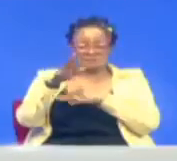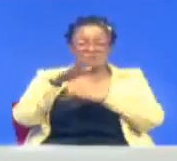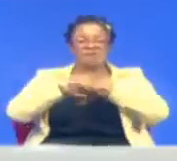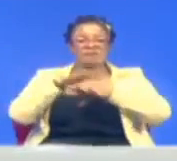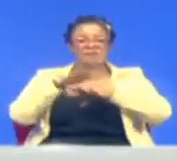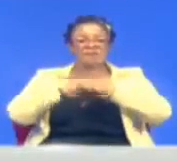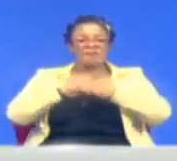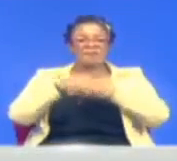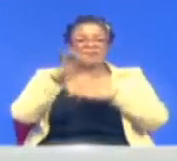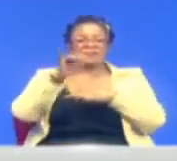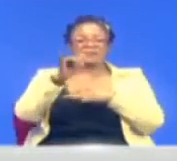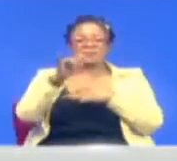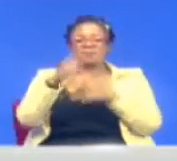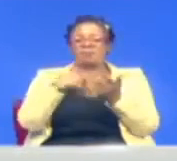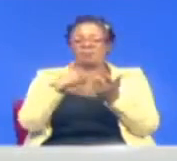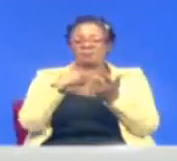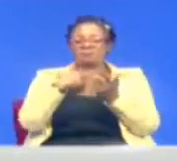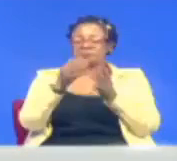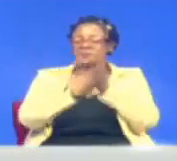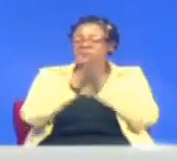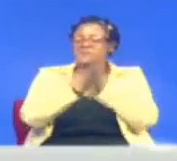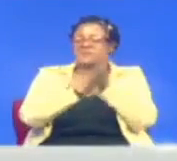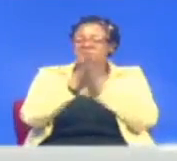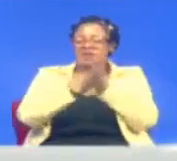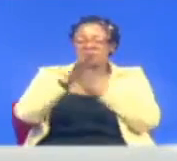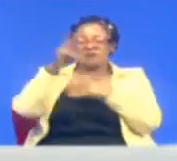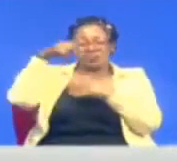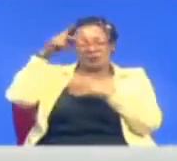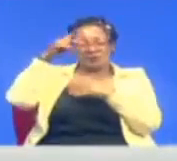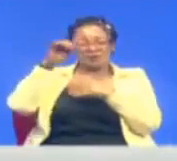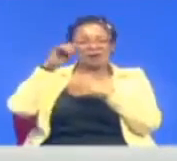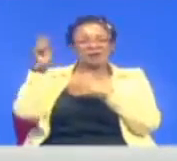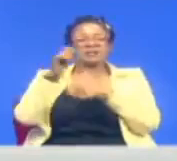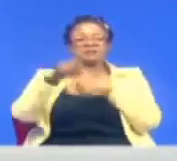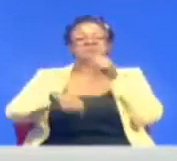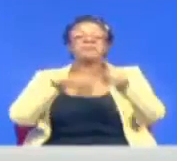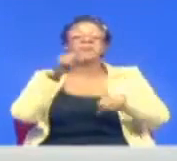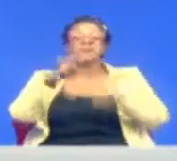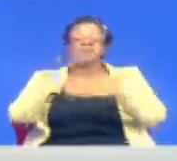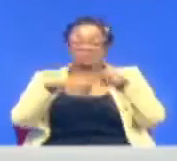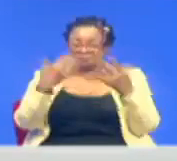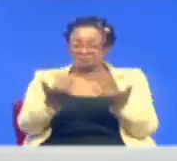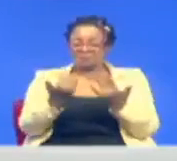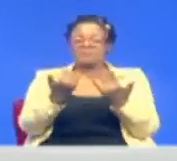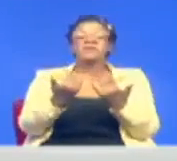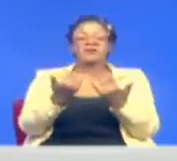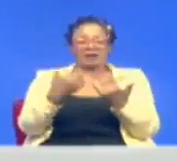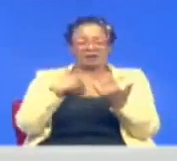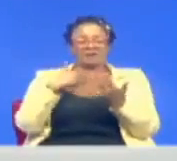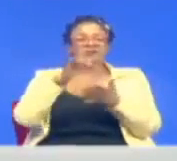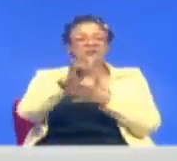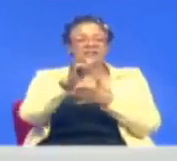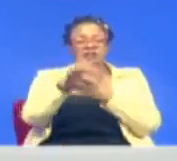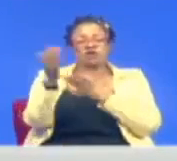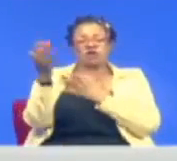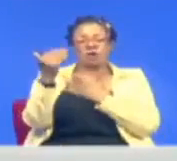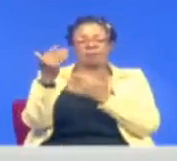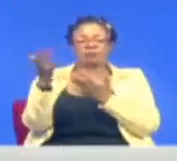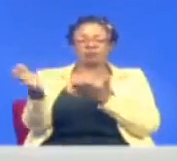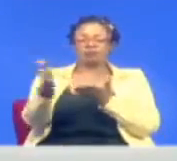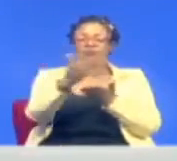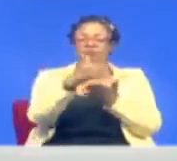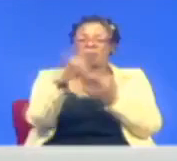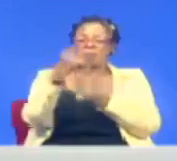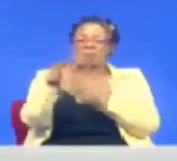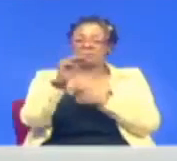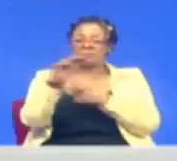festive period tends to inspire philanthropy, and Kenyan cyclist Suleiman Kangangi has caught the bug. Kangangi hopes to raise 1 million shillings